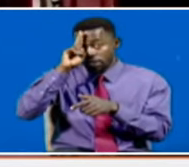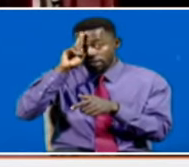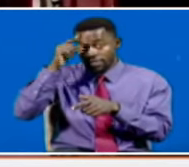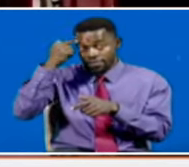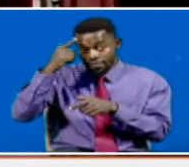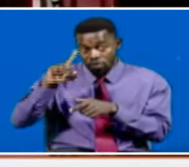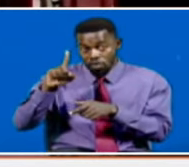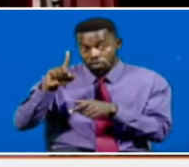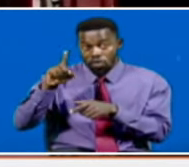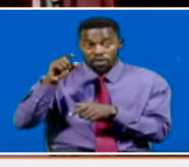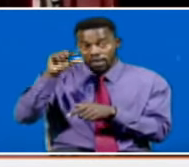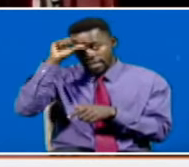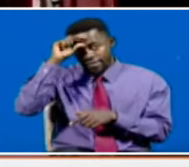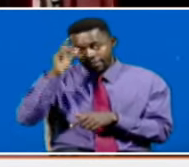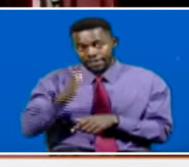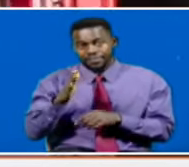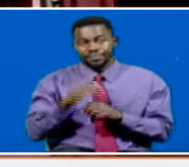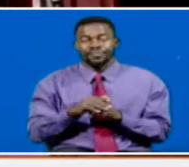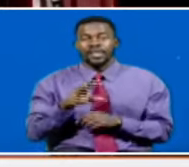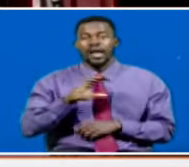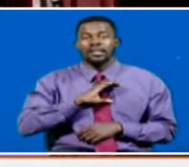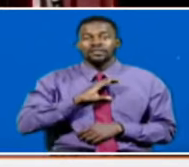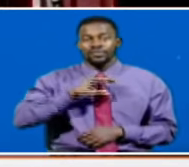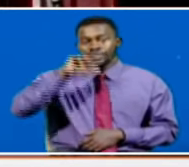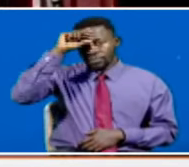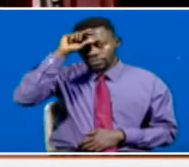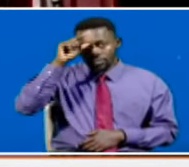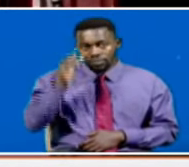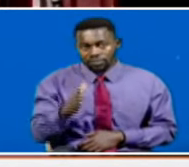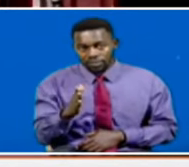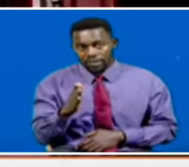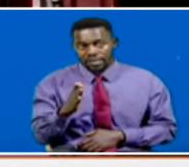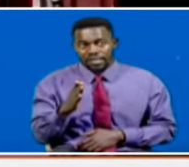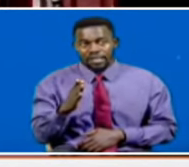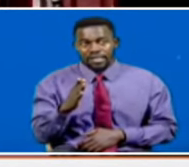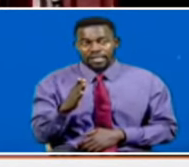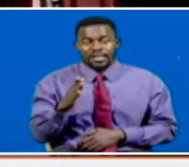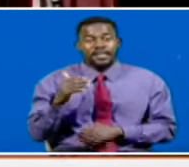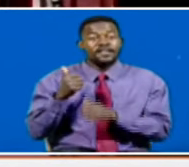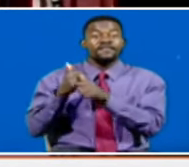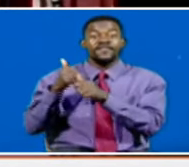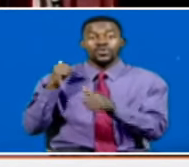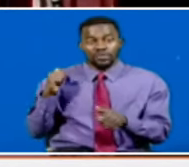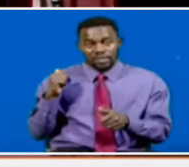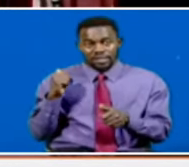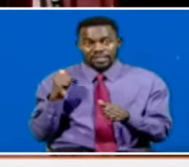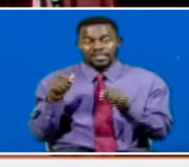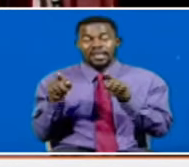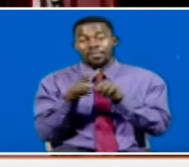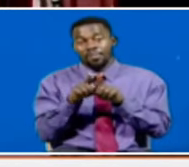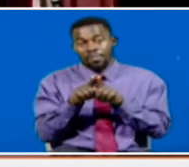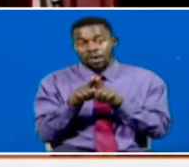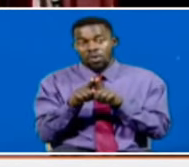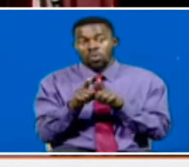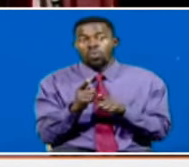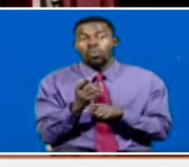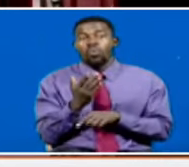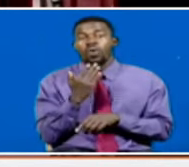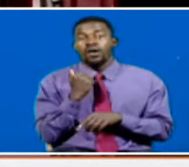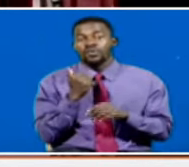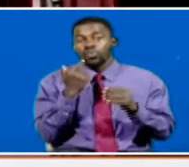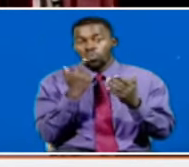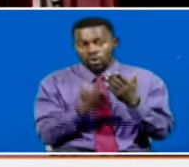Governors condemns this act as unacceptable and wants